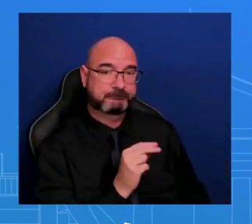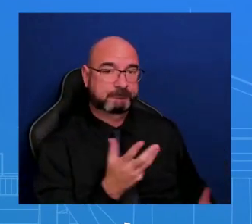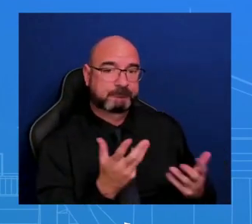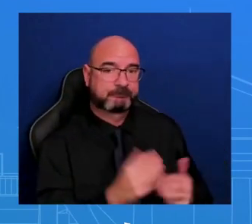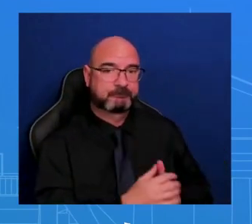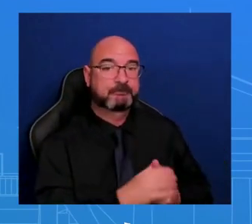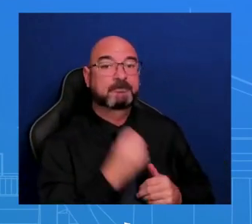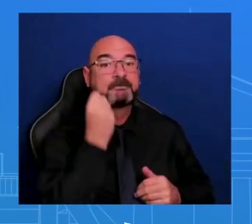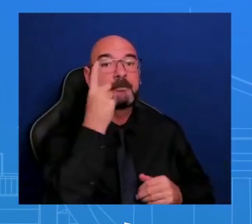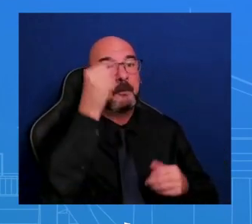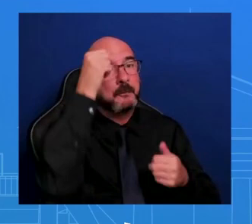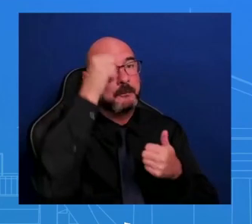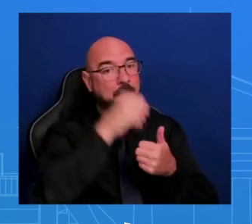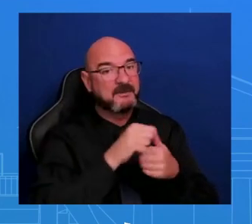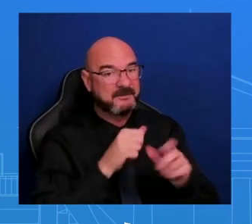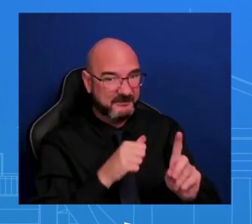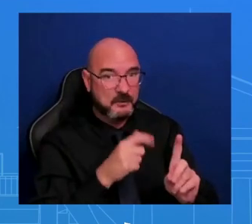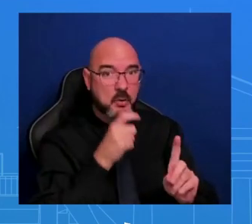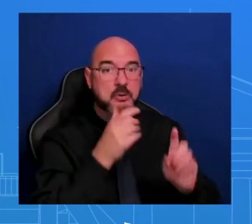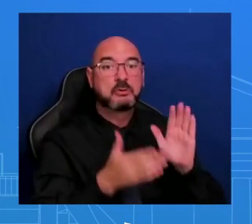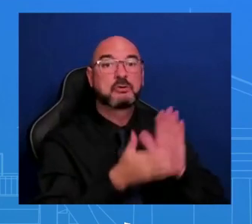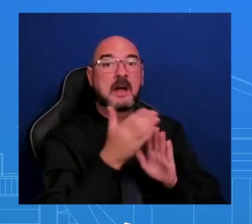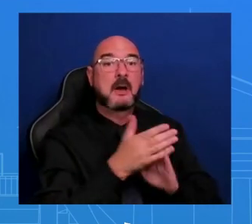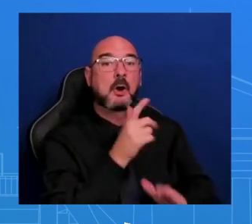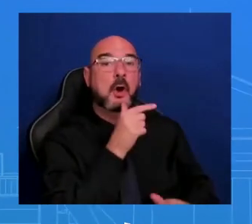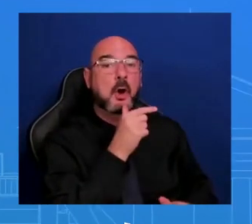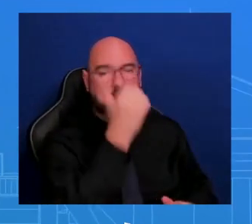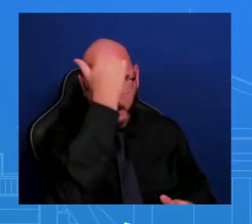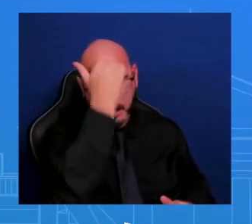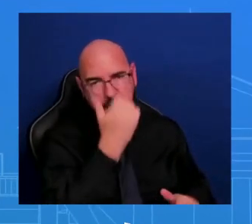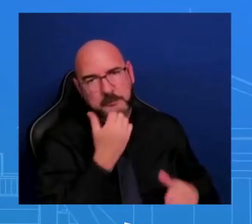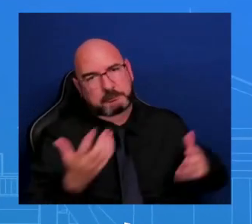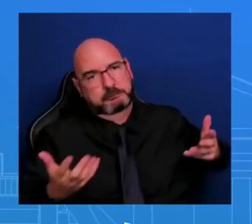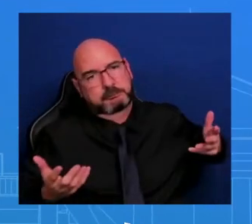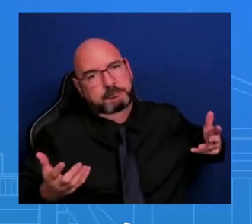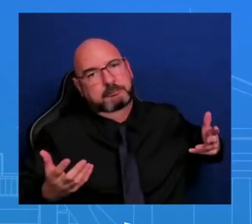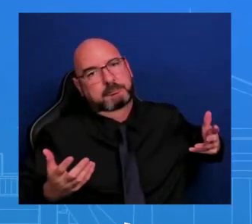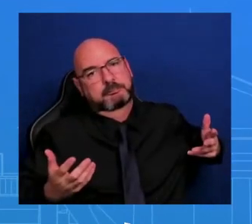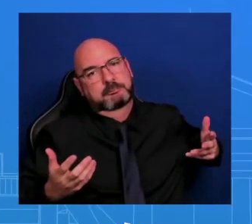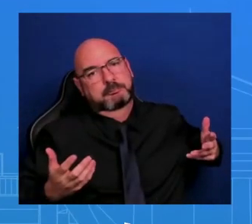factored into anything that they put out publicly. Right. And this is sort of related to Nancy's question, but